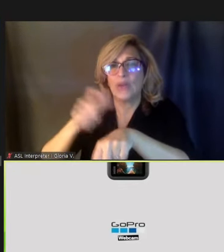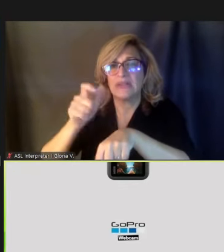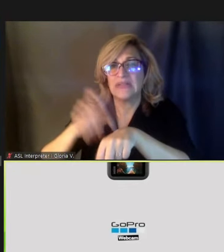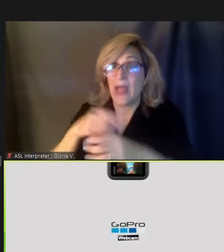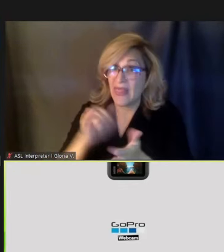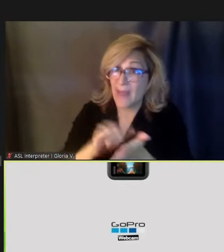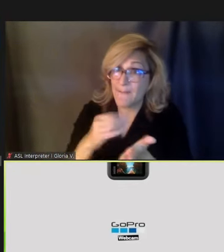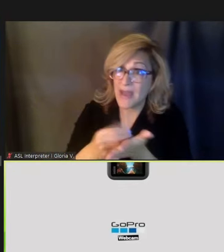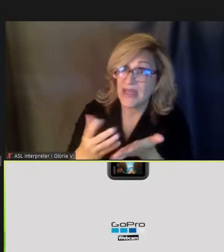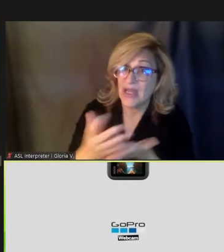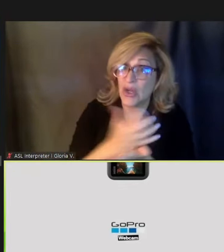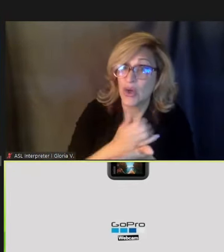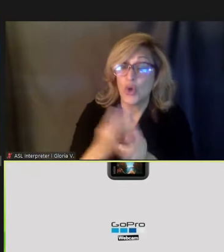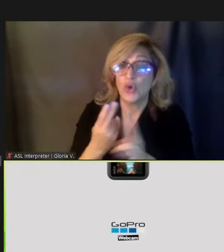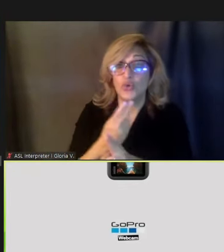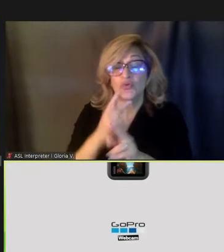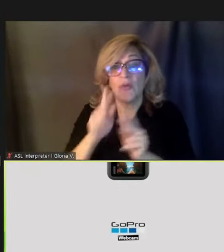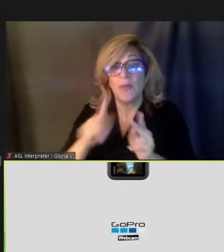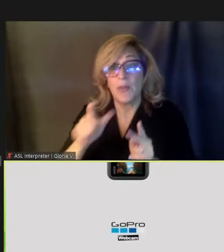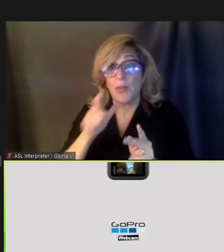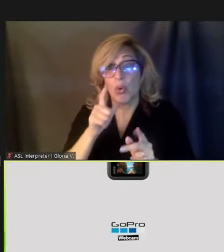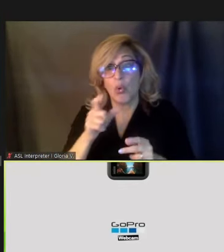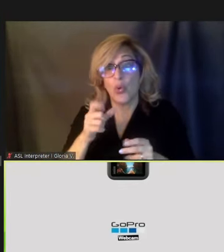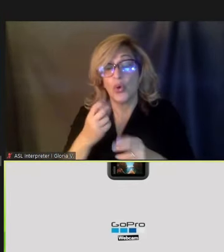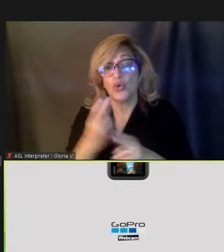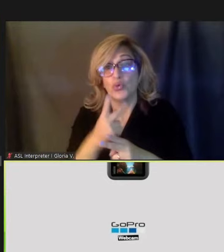back to road users